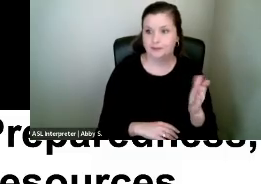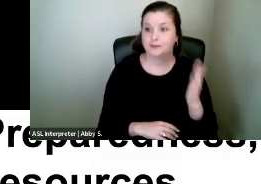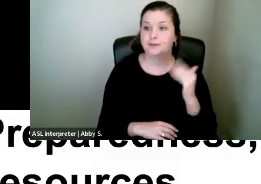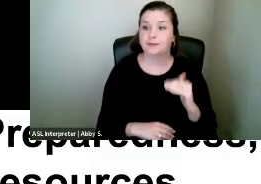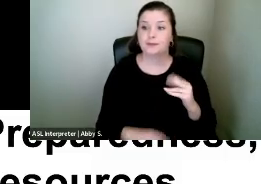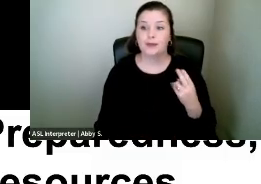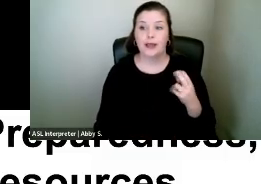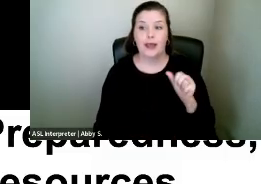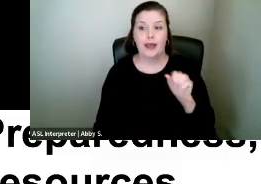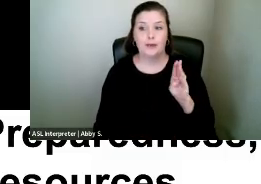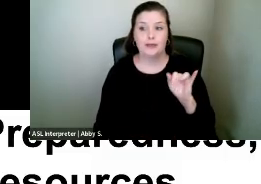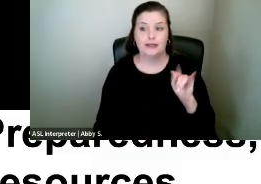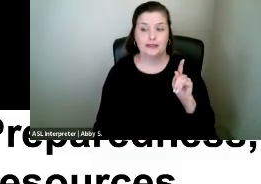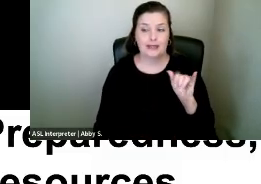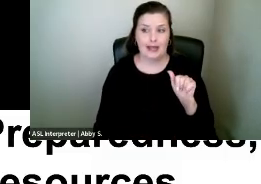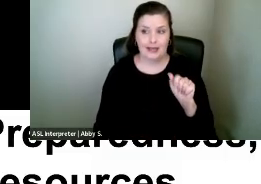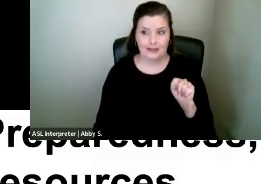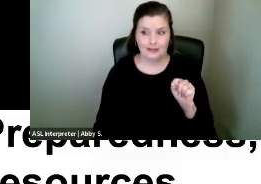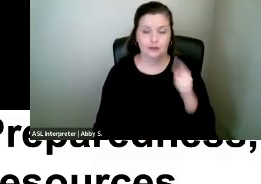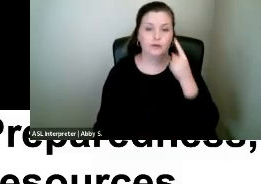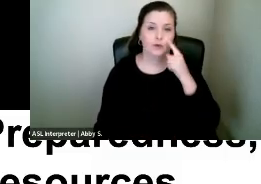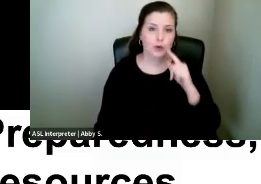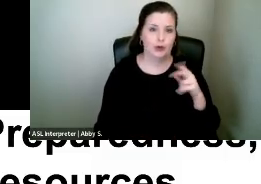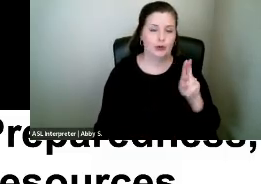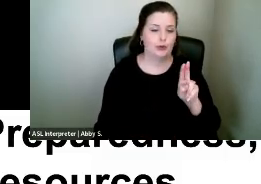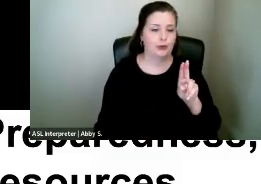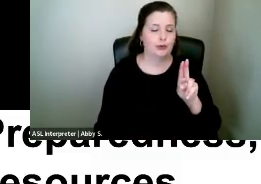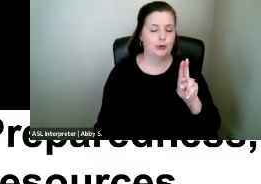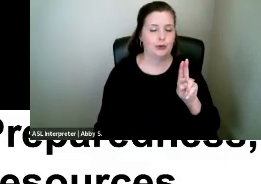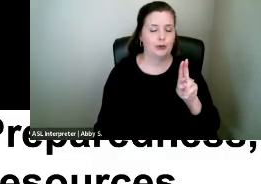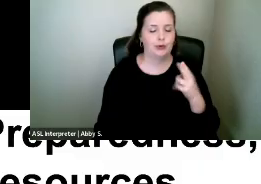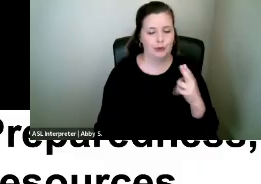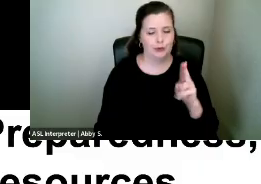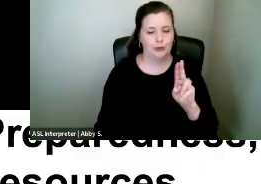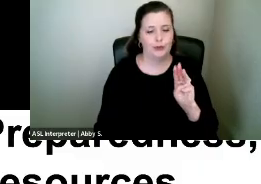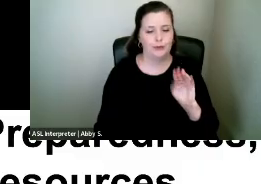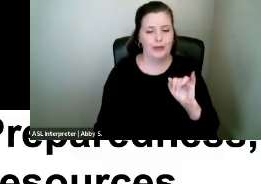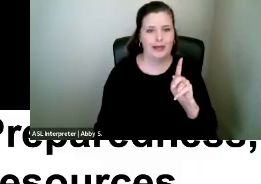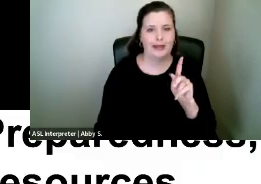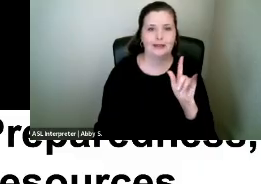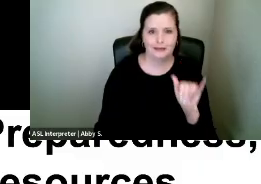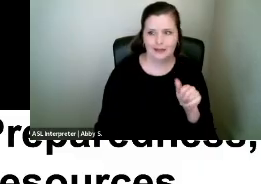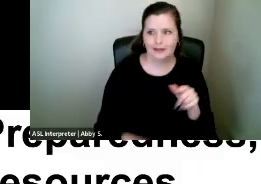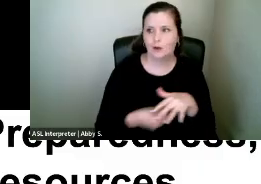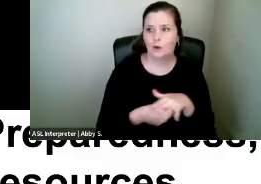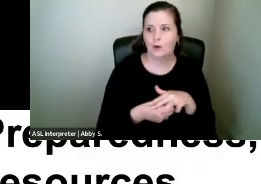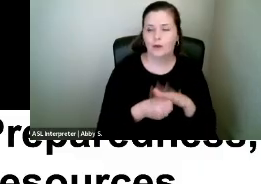recovery process. So a little bit what Habitat for Humanity does is they provide